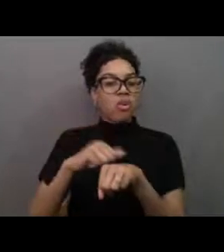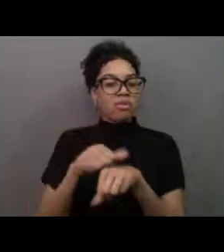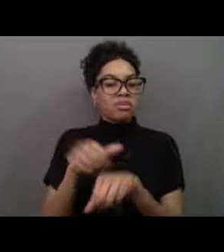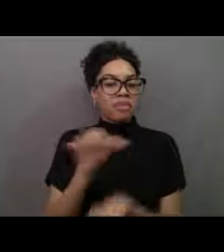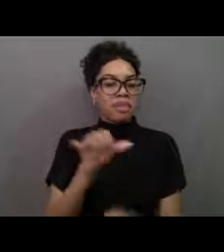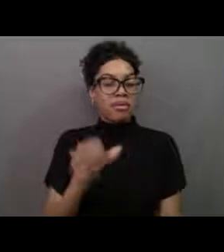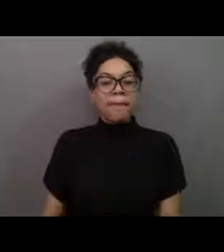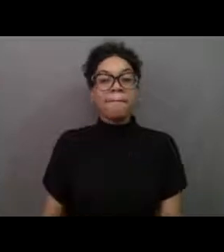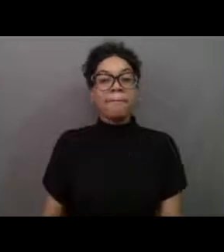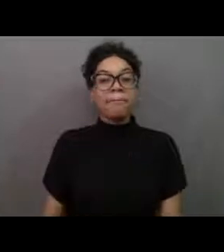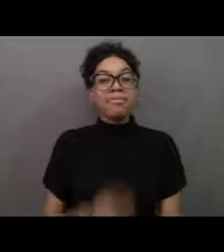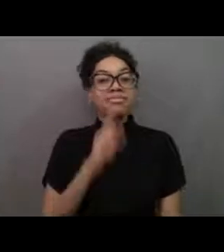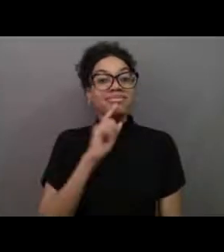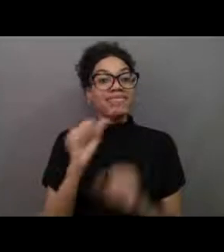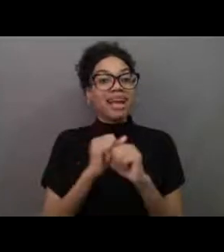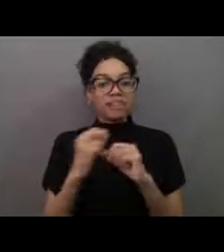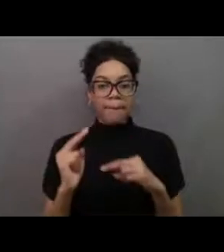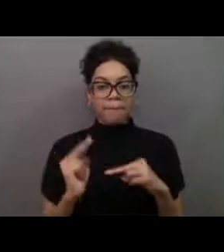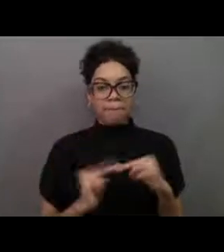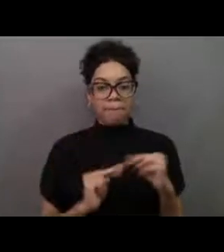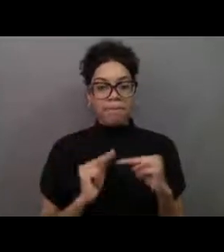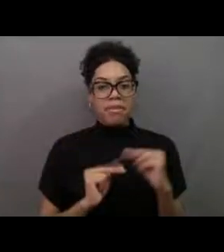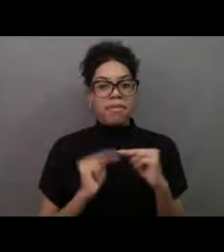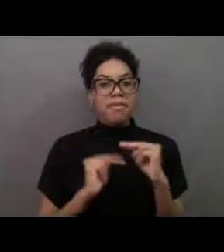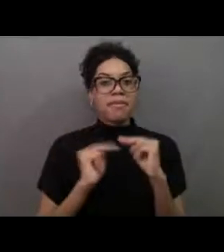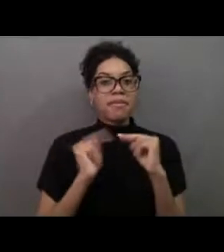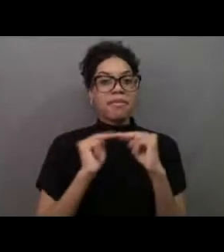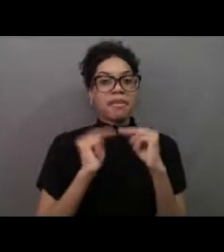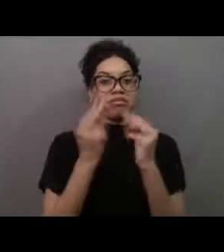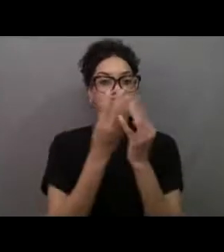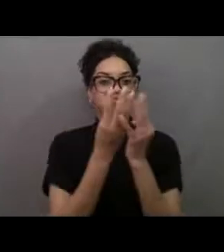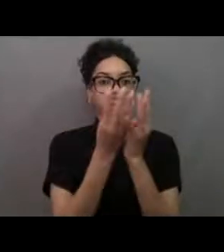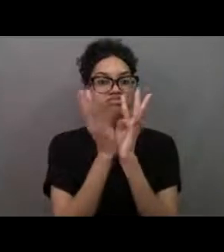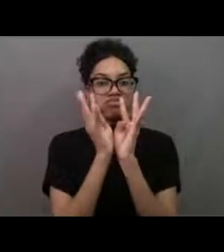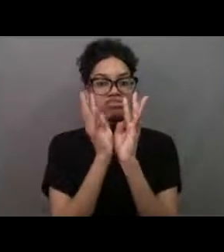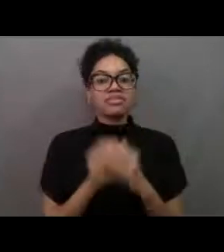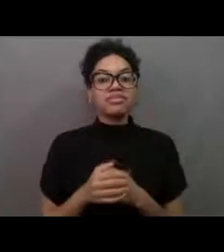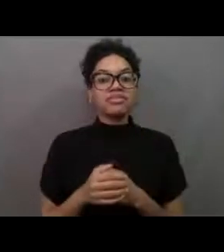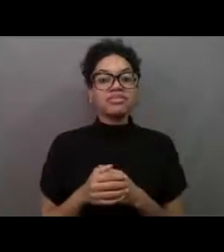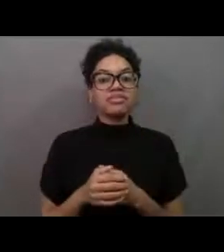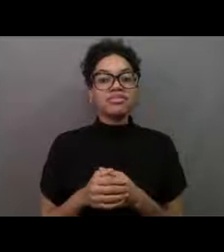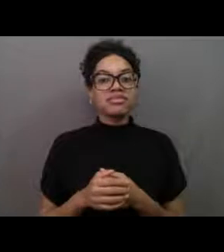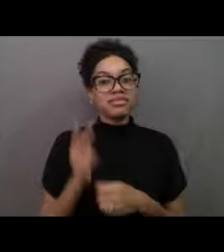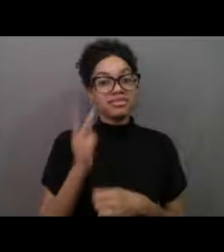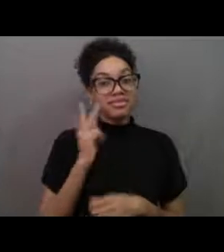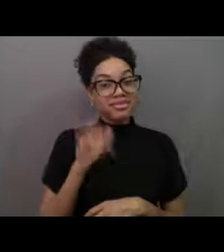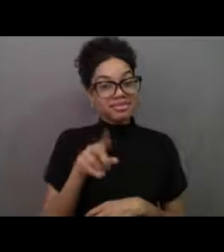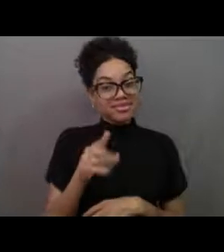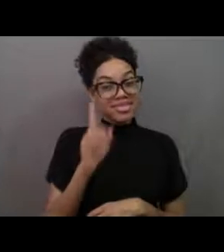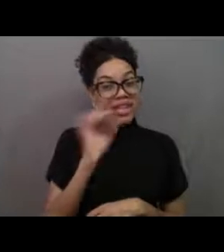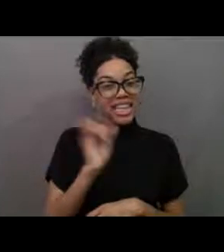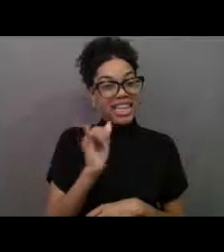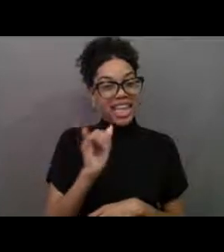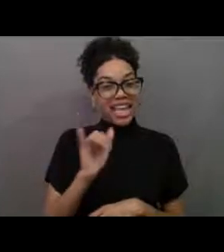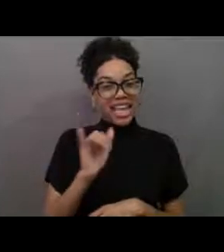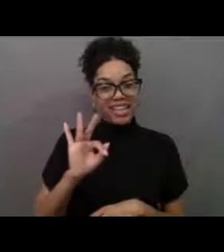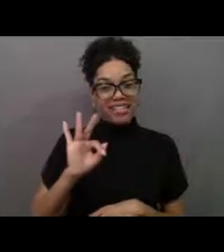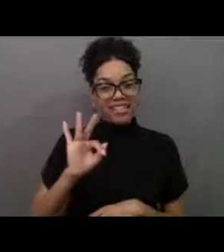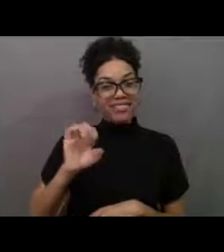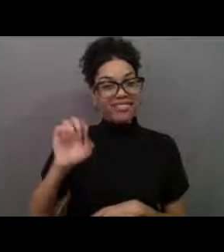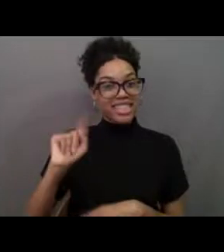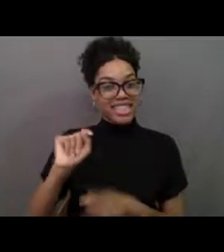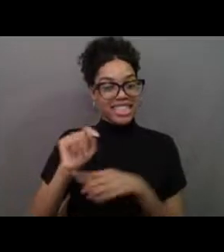underneath themselves. So this is a cross section of a coral polyp, and it shows they almost have kind of like little feet that poke down into the stony part,